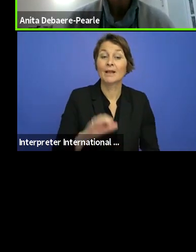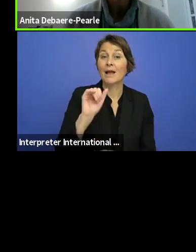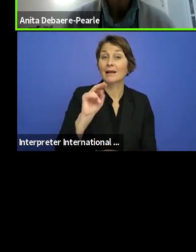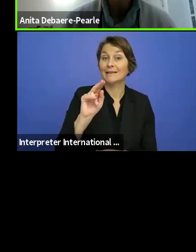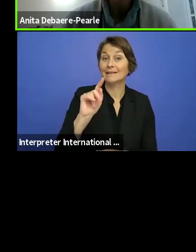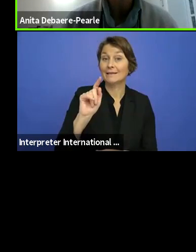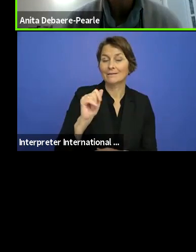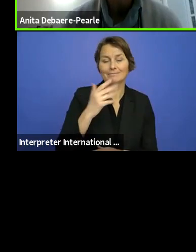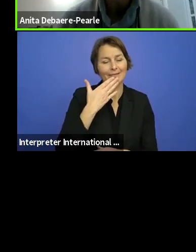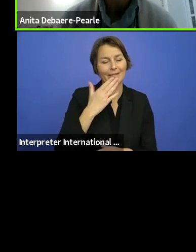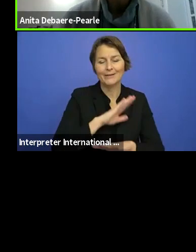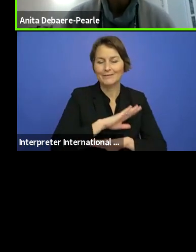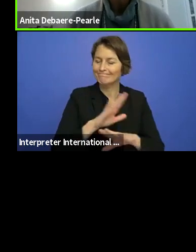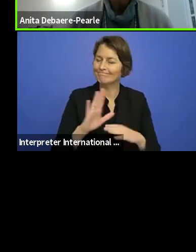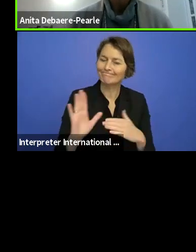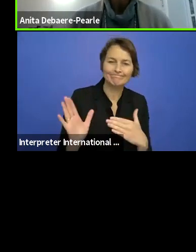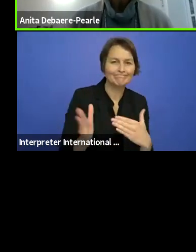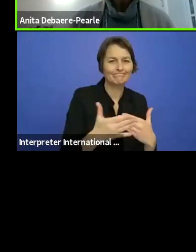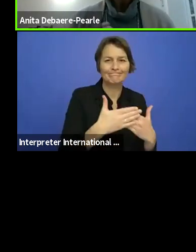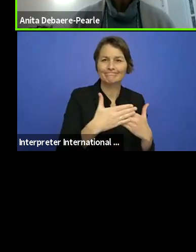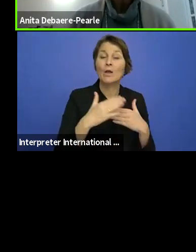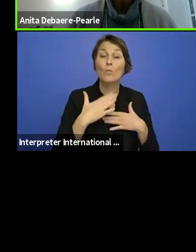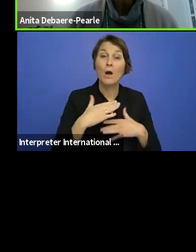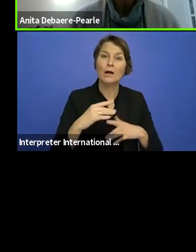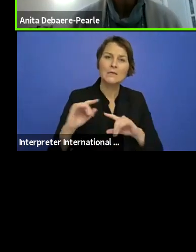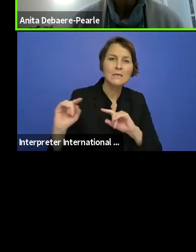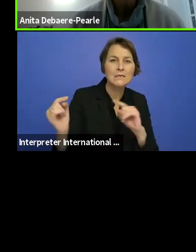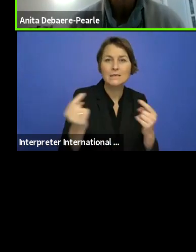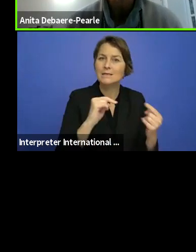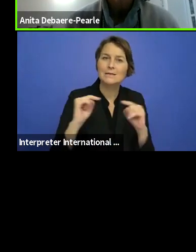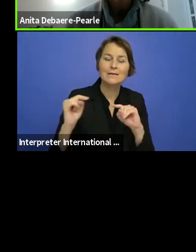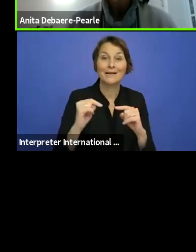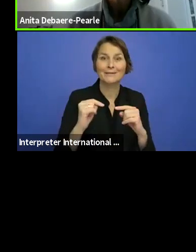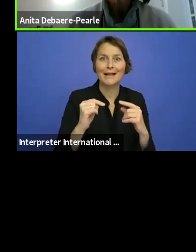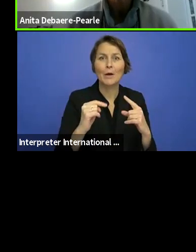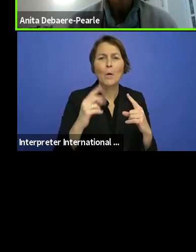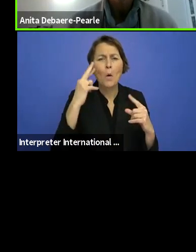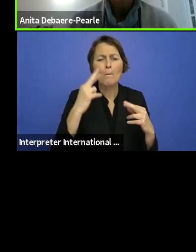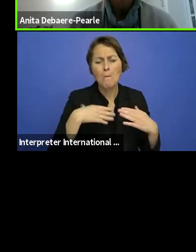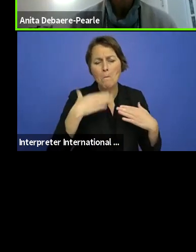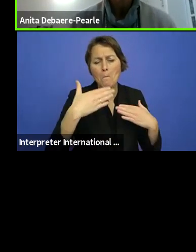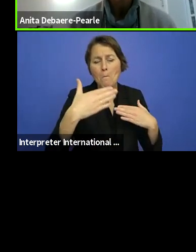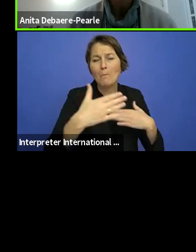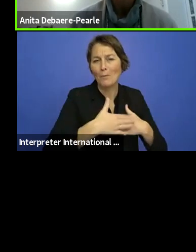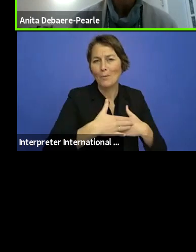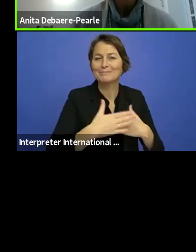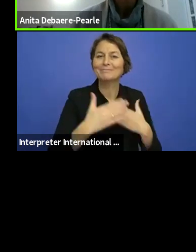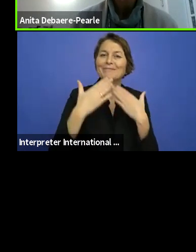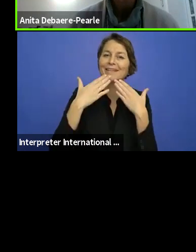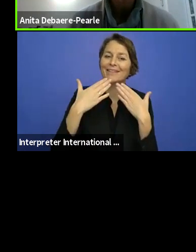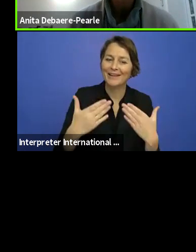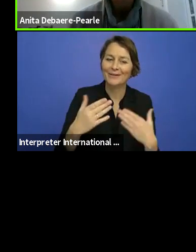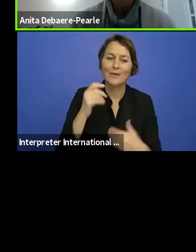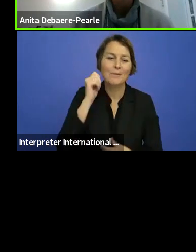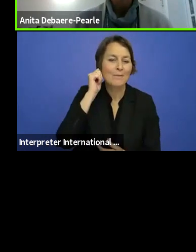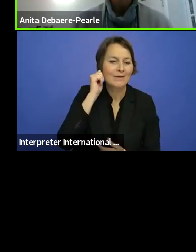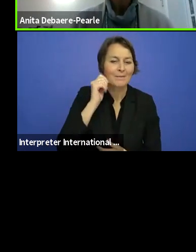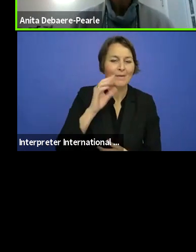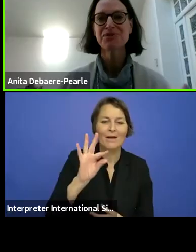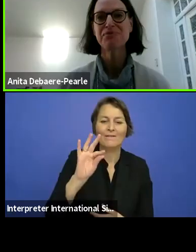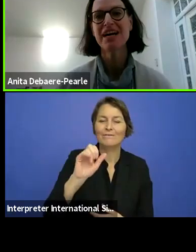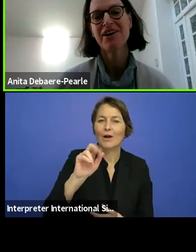How eager we are to continue the discussion, but we hope we find another moment. Many thanks to Madame Farreng, to Mr.